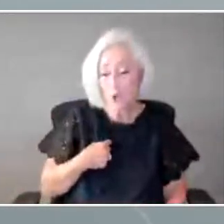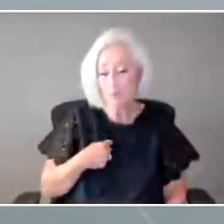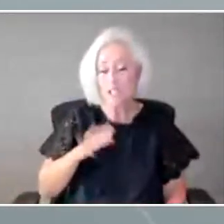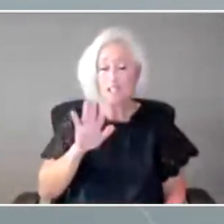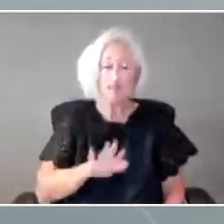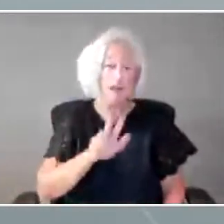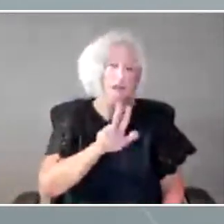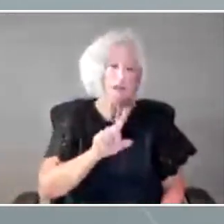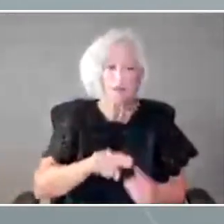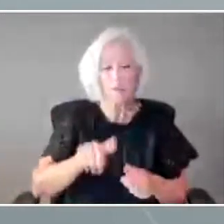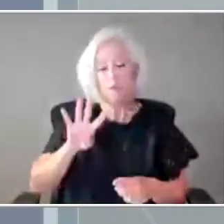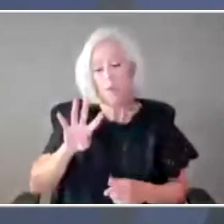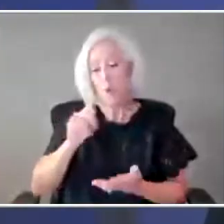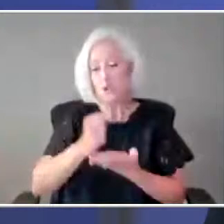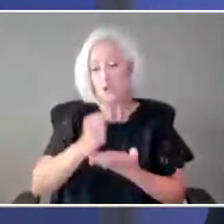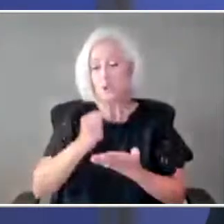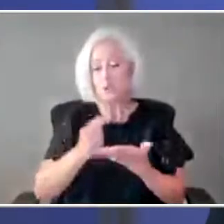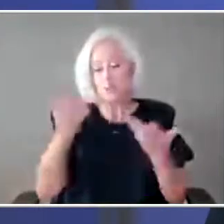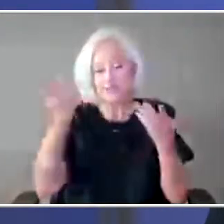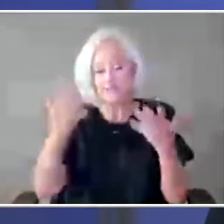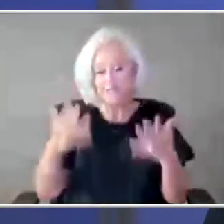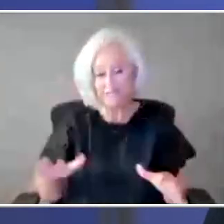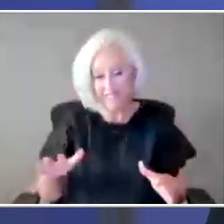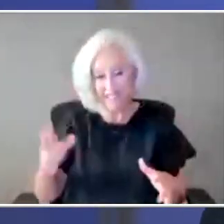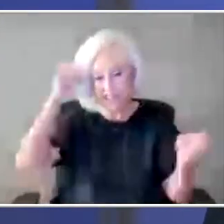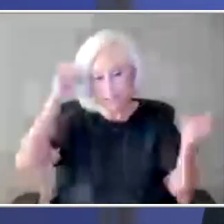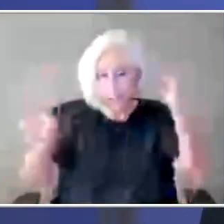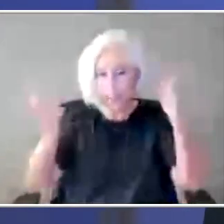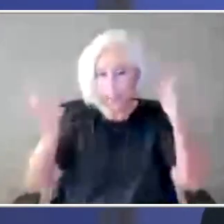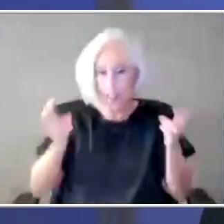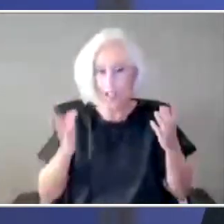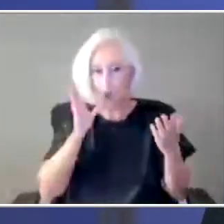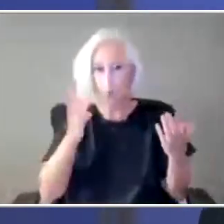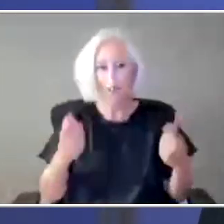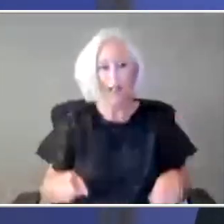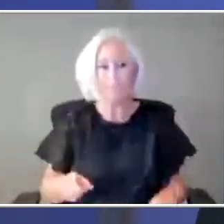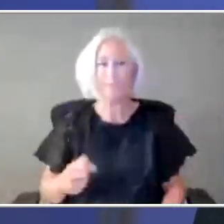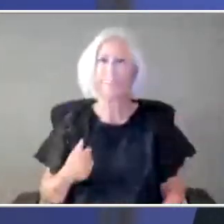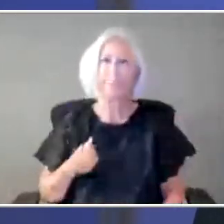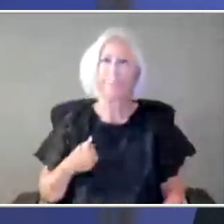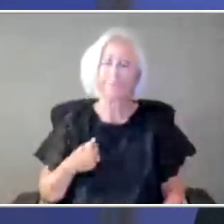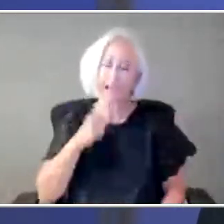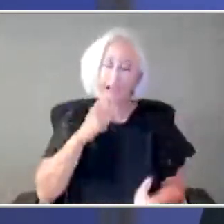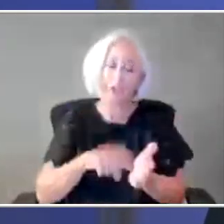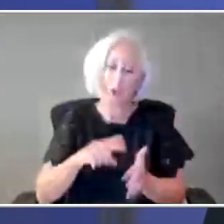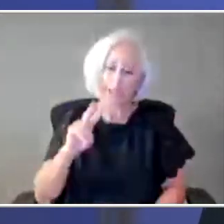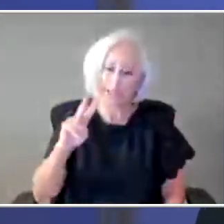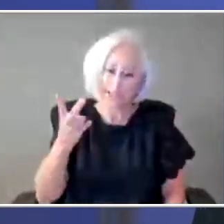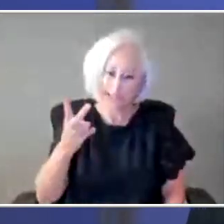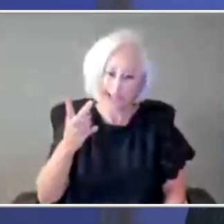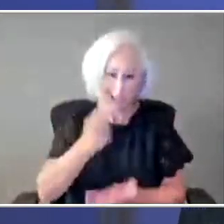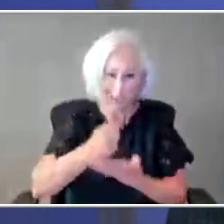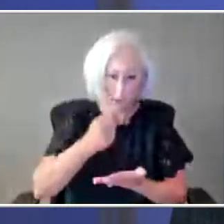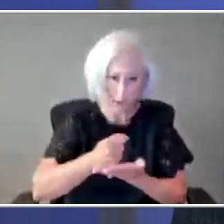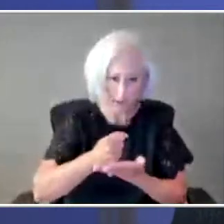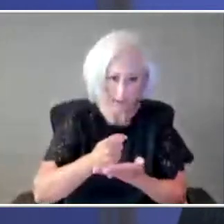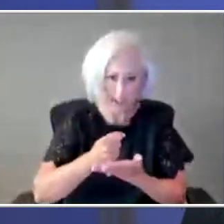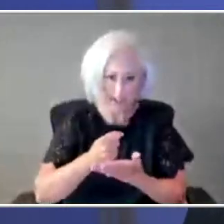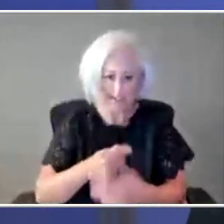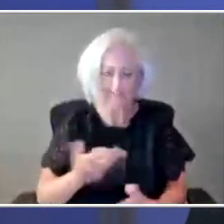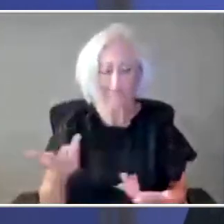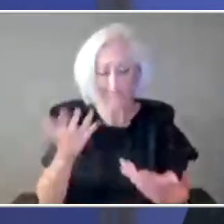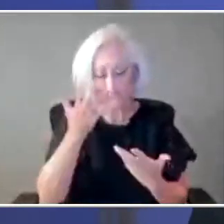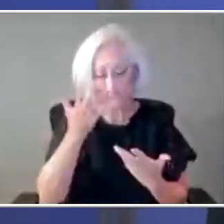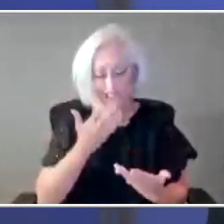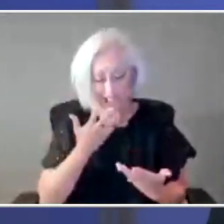you'll start to see hair loss. Well, I started to see it about second treatment, right? I was just one of those fortunate ones. But anyway, it was harder for me to see it laying on the